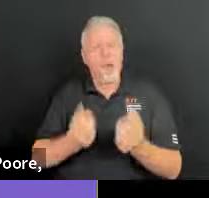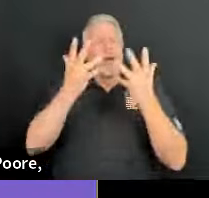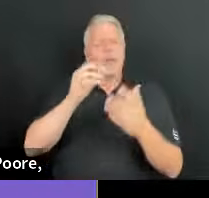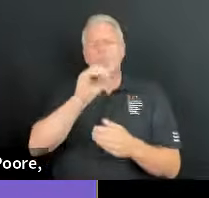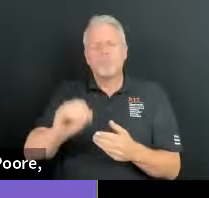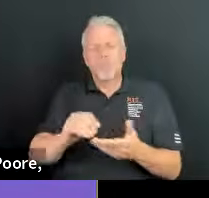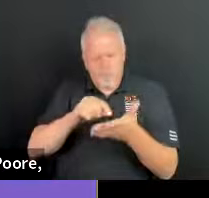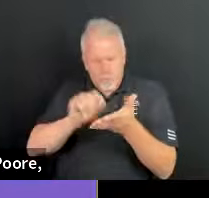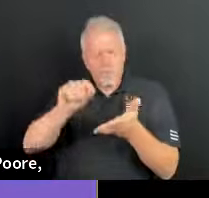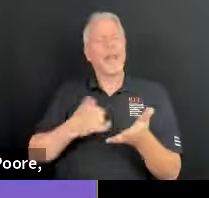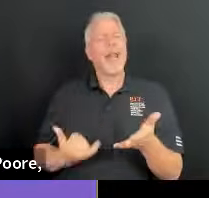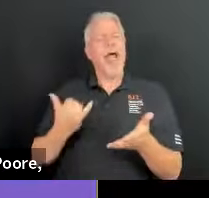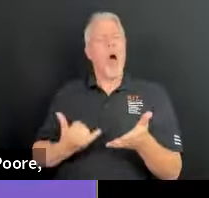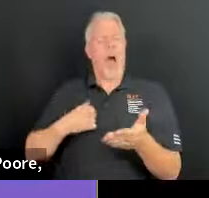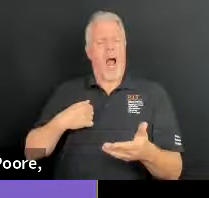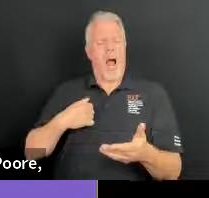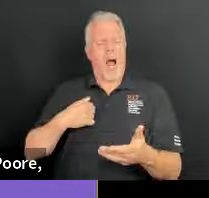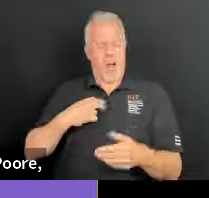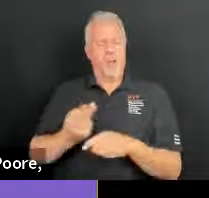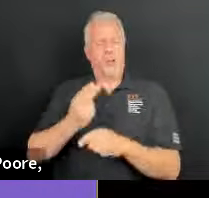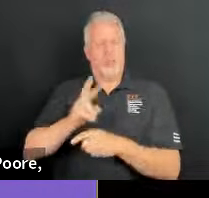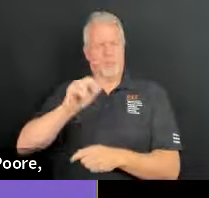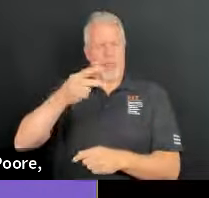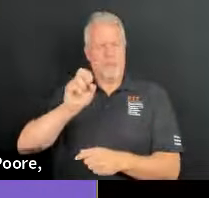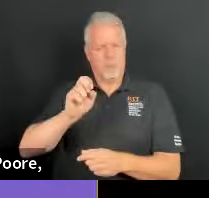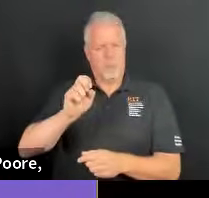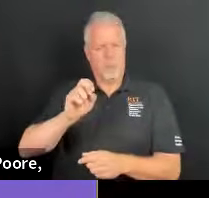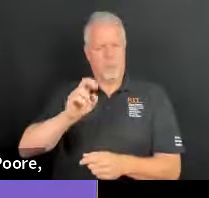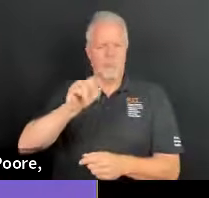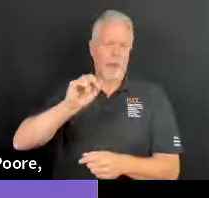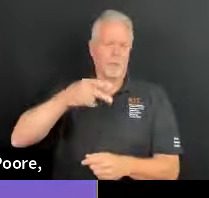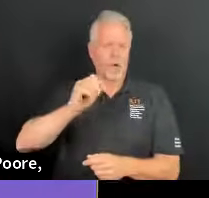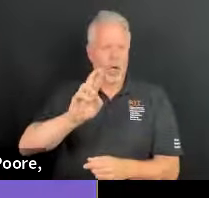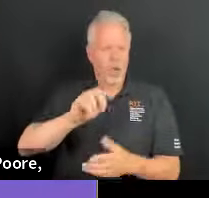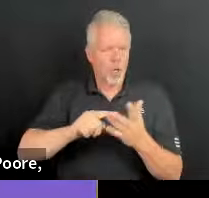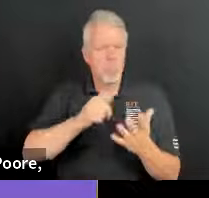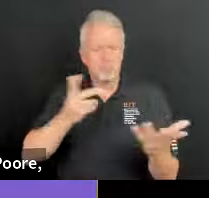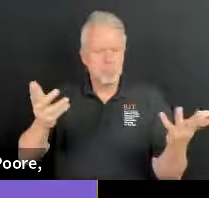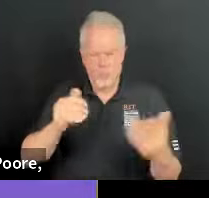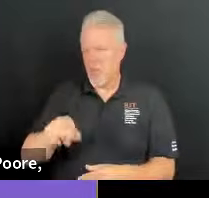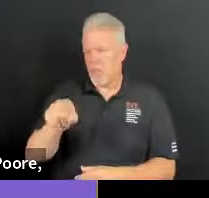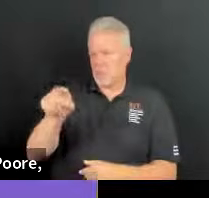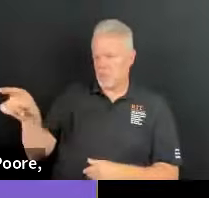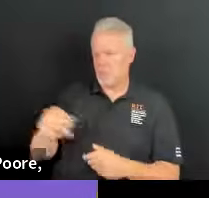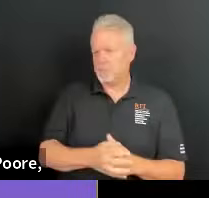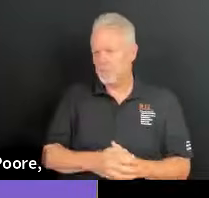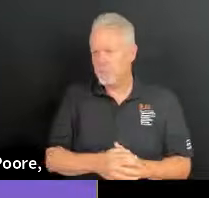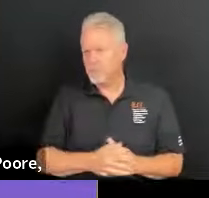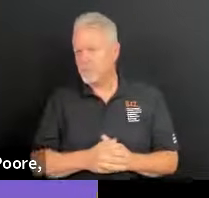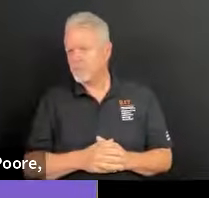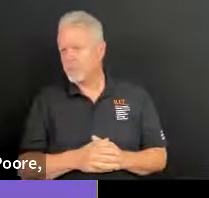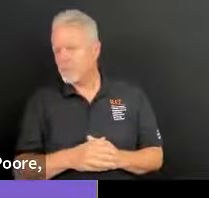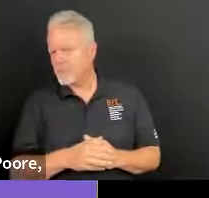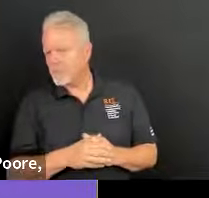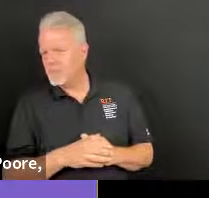they checked some boxes to kind of document how many percent had used a vape or